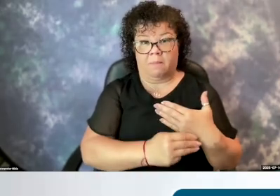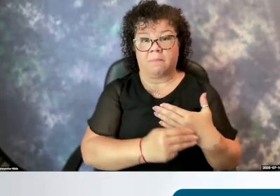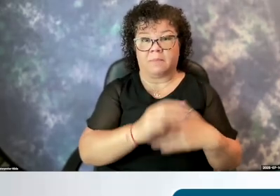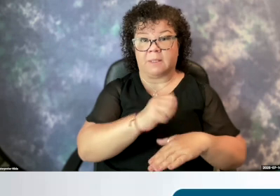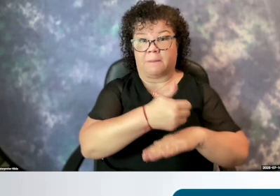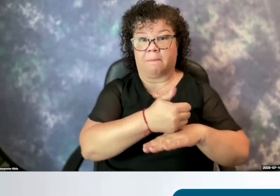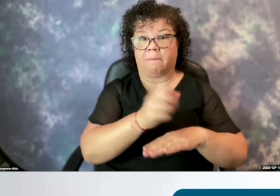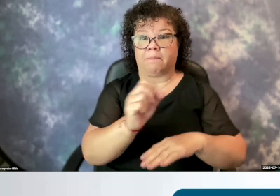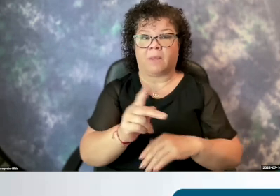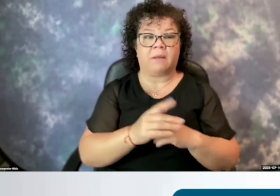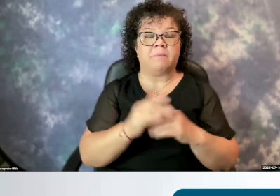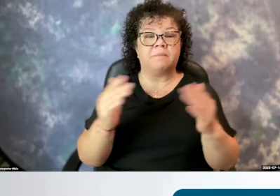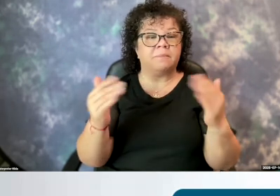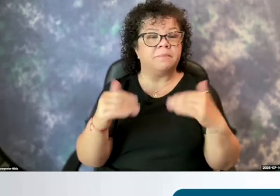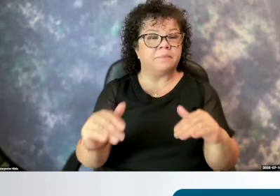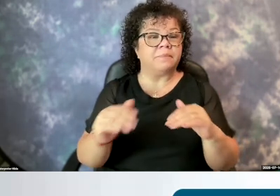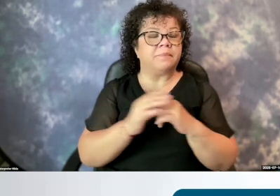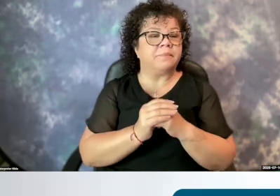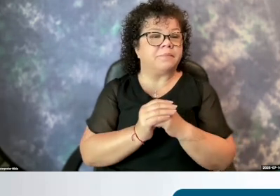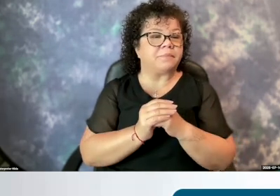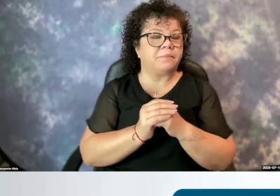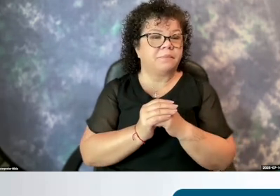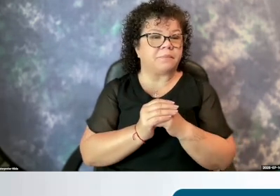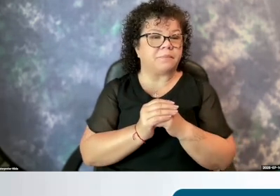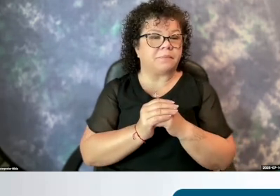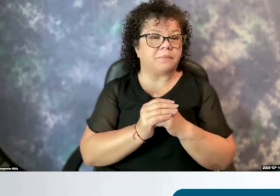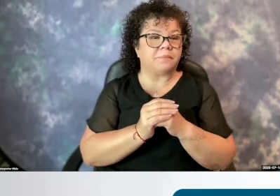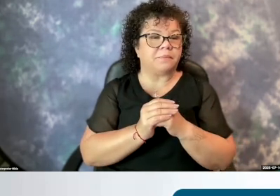fabric and design of every project and program. Next slide, please.